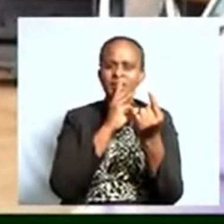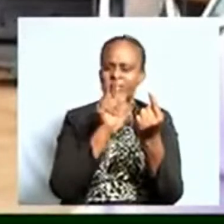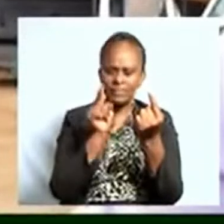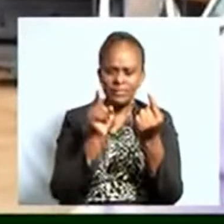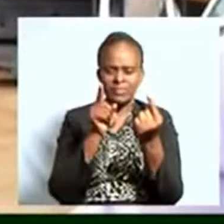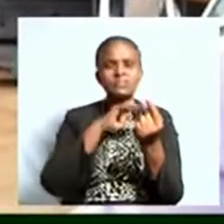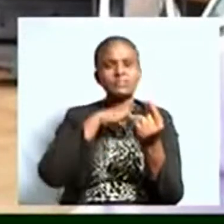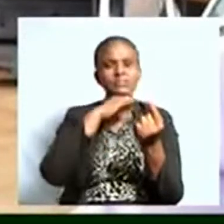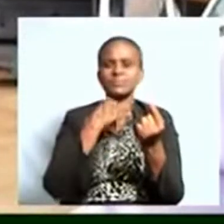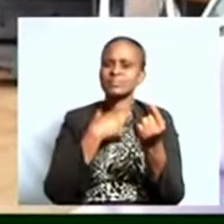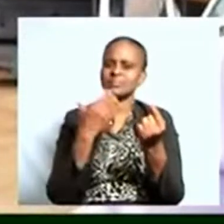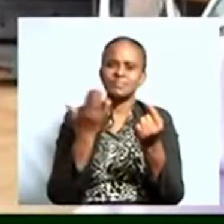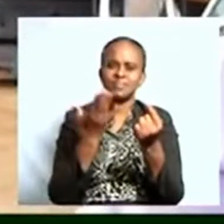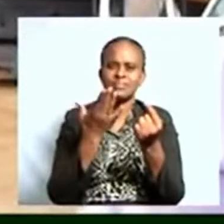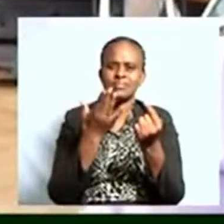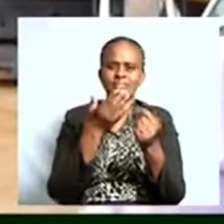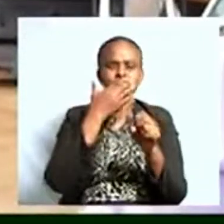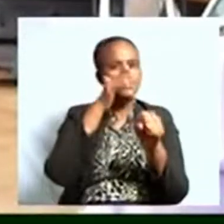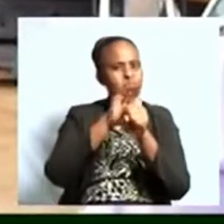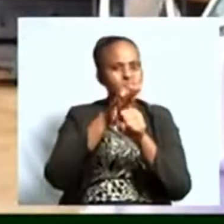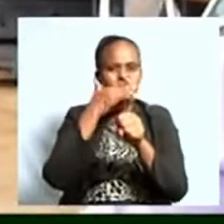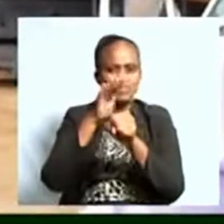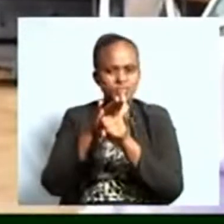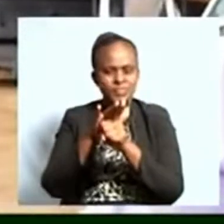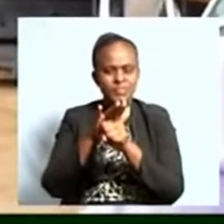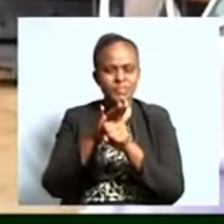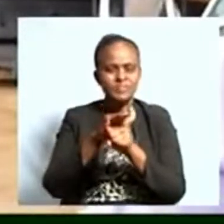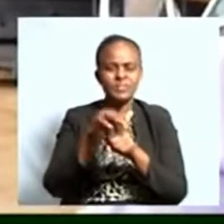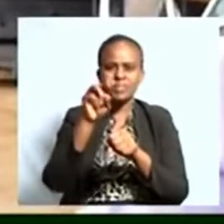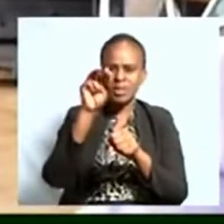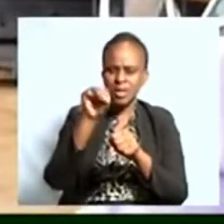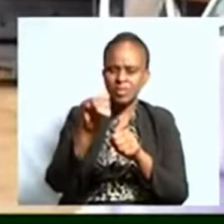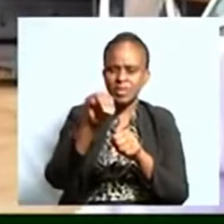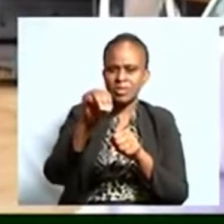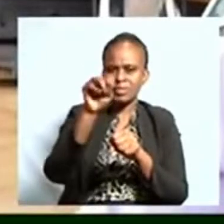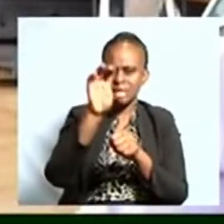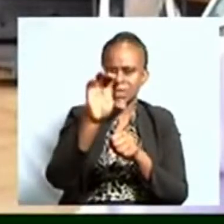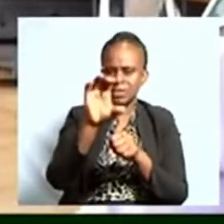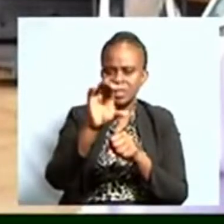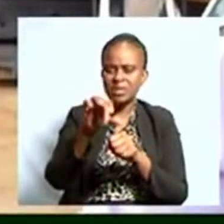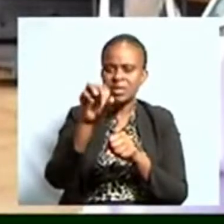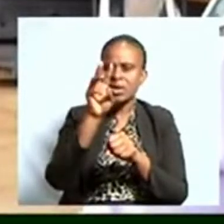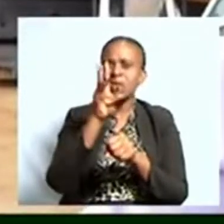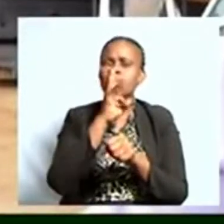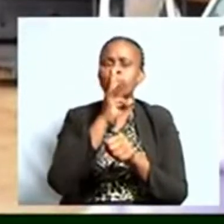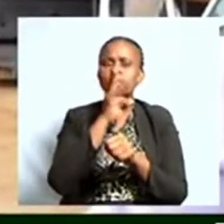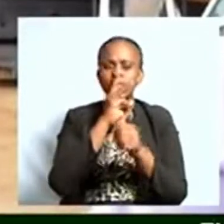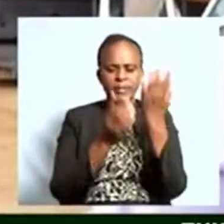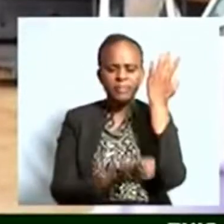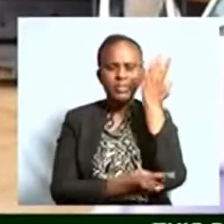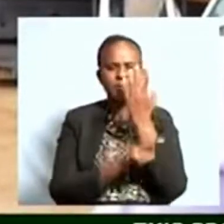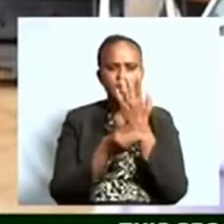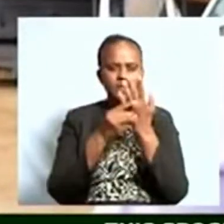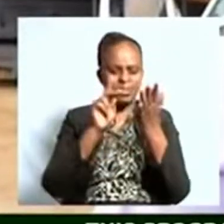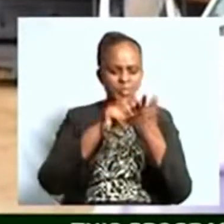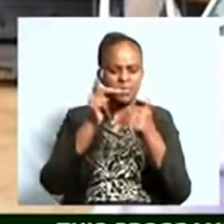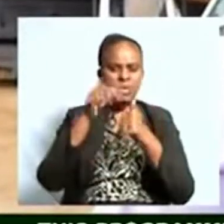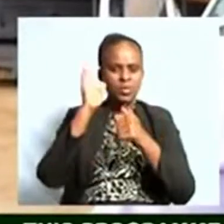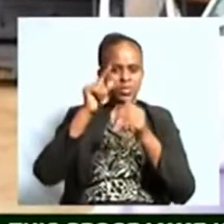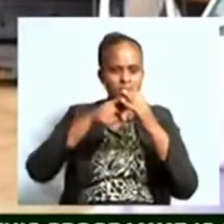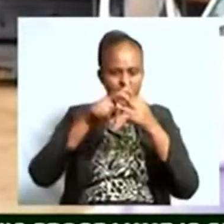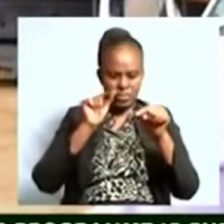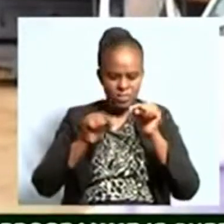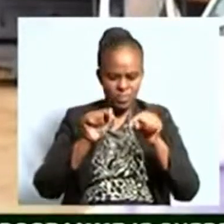enough. We have been promised that the Millennium Challenge Water Development Program will start soon,